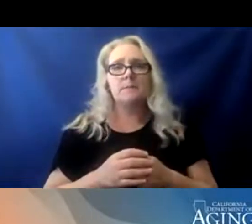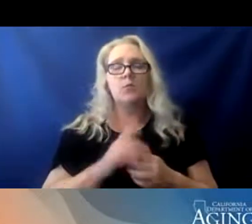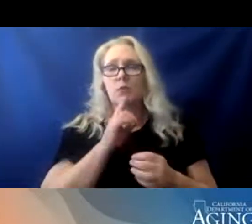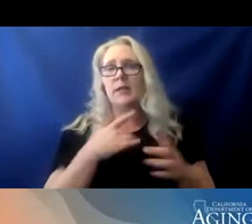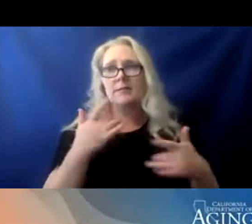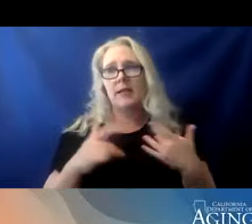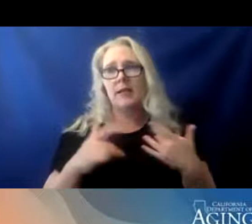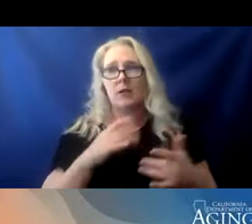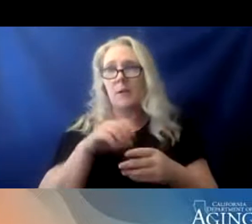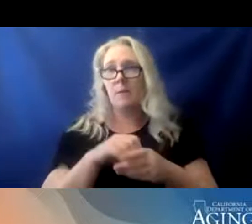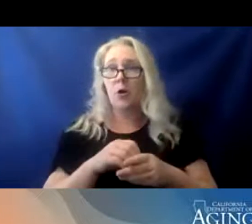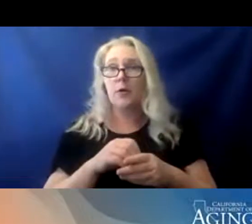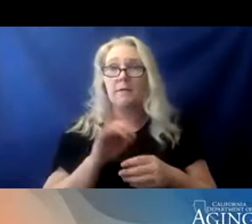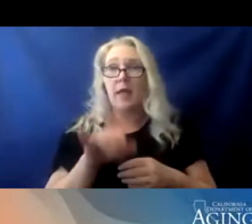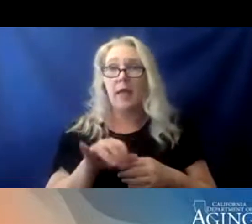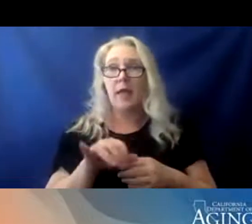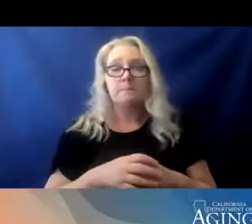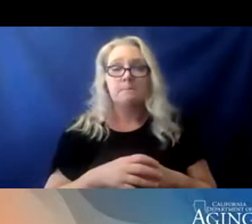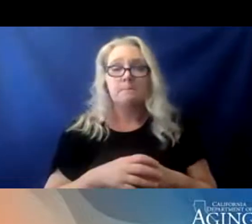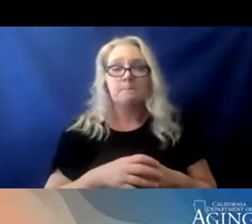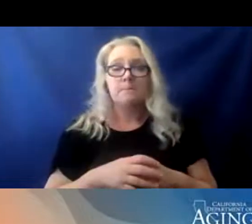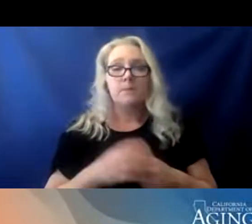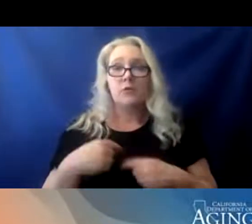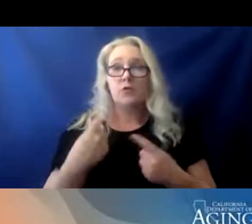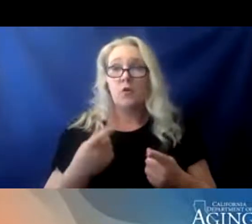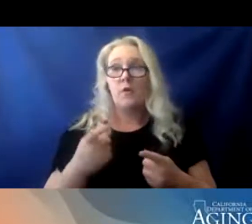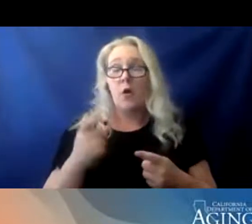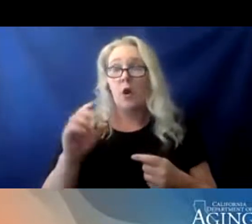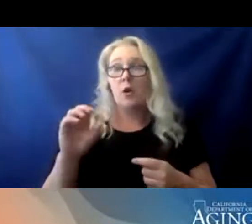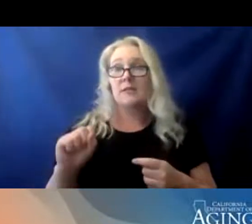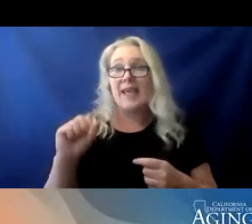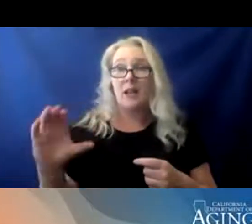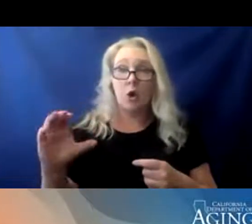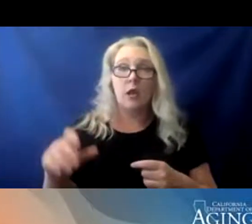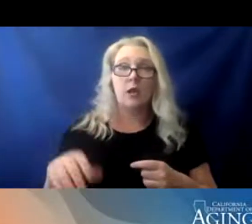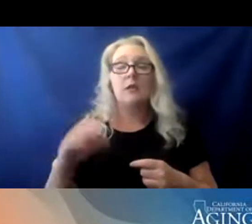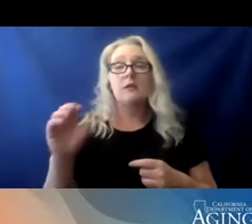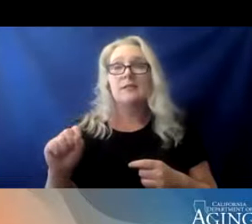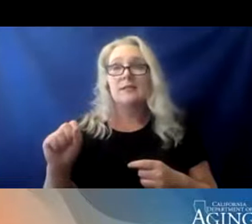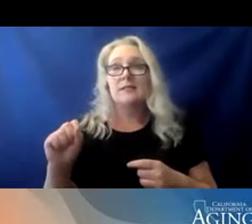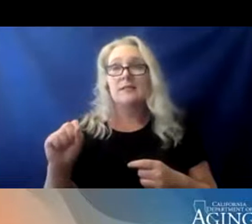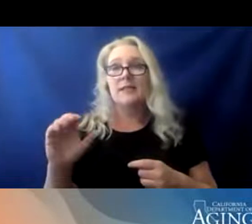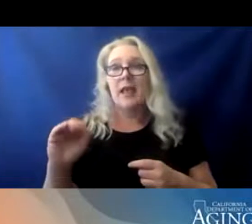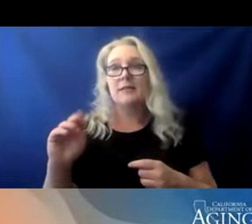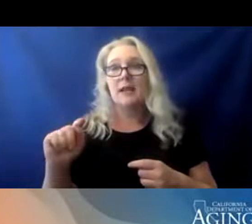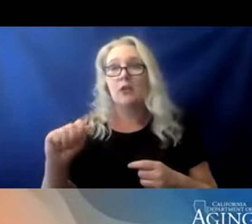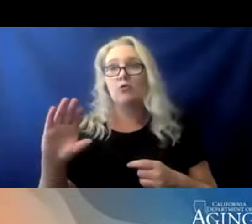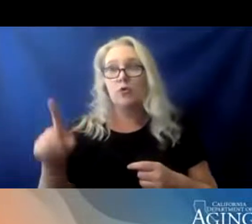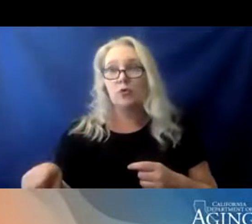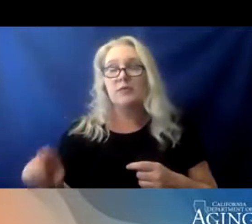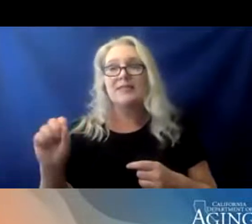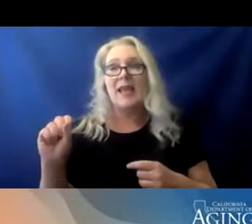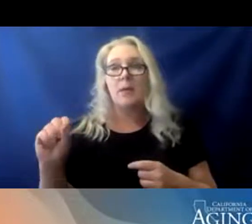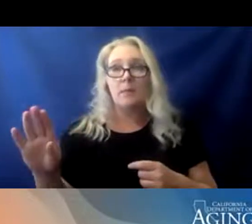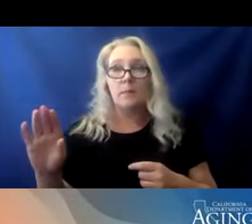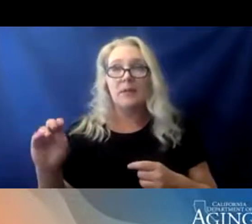part of those. So far, I can name a few that I've been to: Santa Clara, Santa Cruz, San Benito, Nevada County